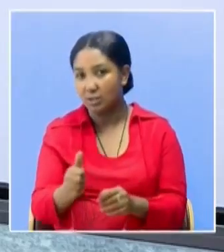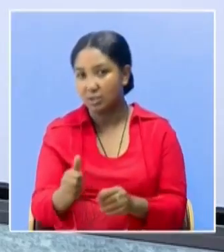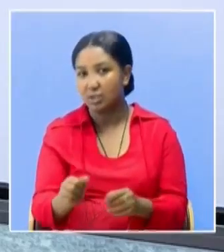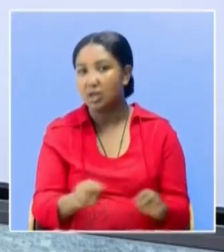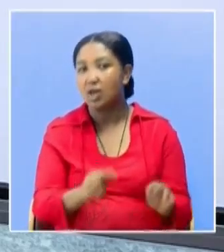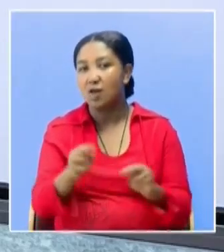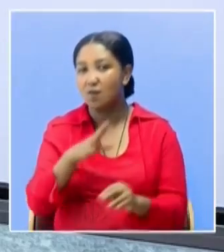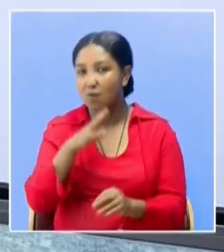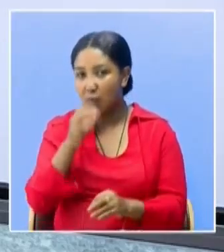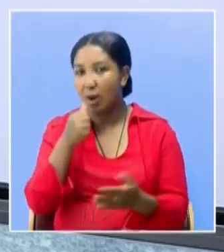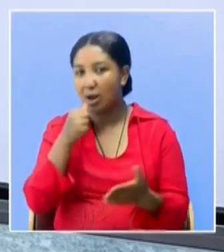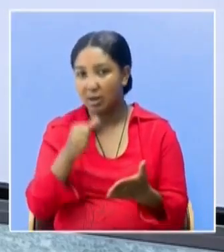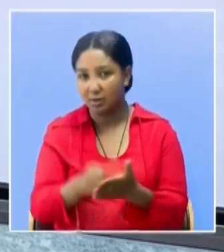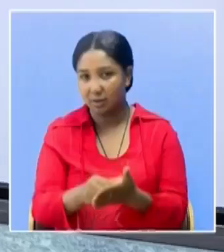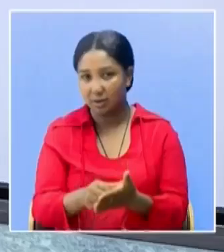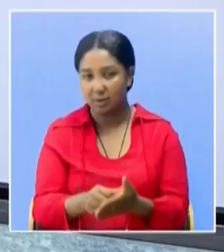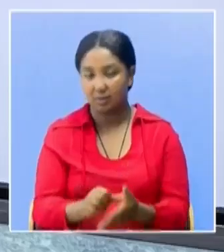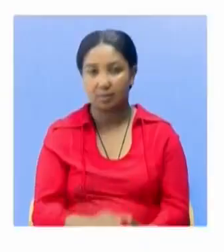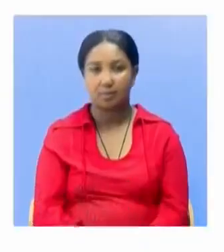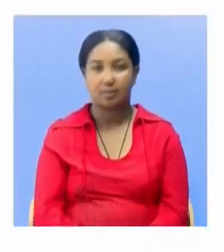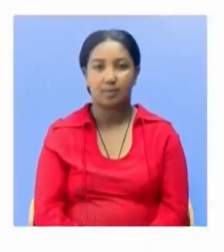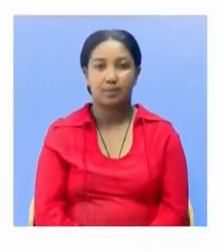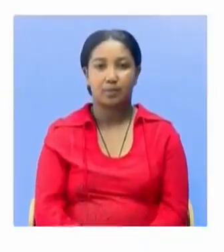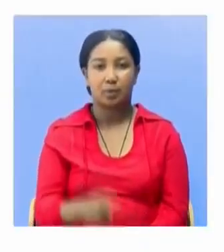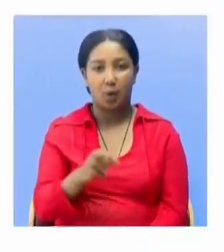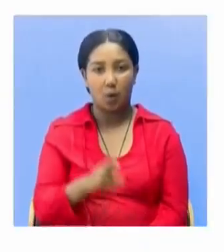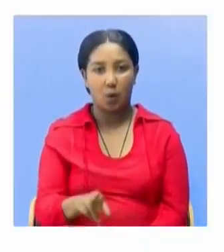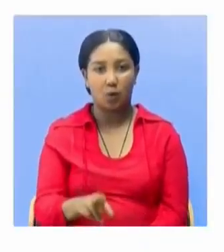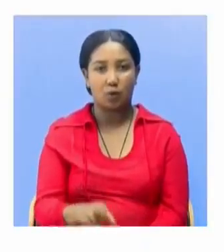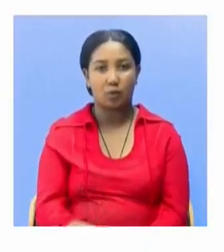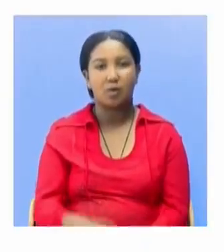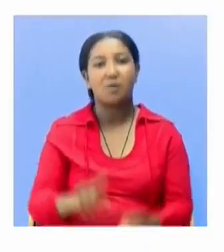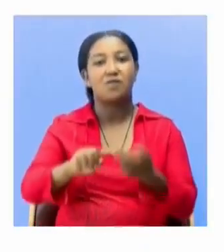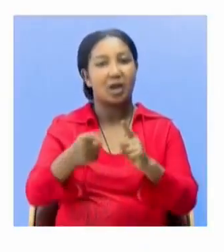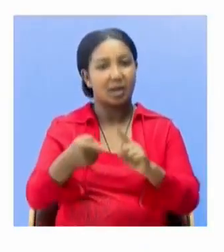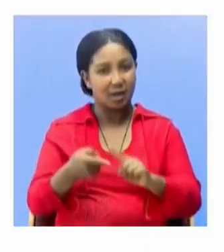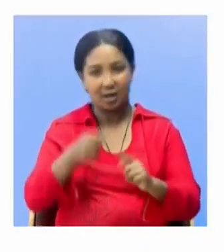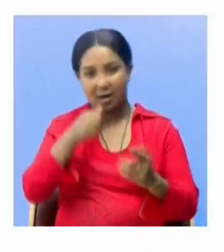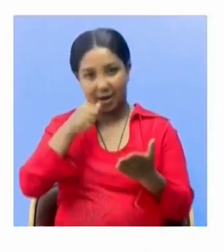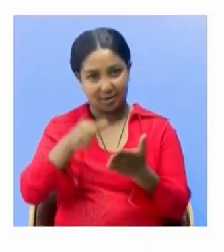it's what we call it friendly letter or friendly letter.